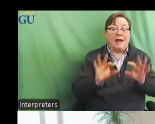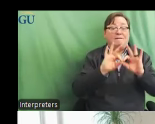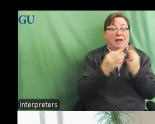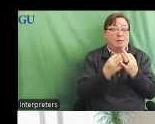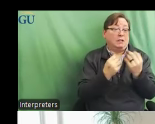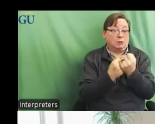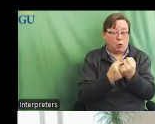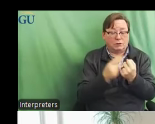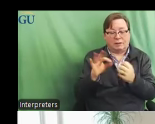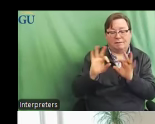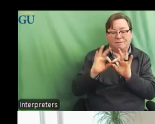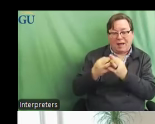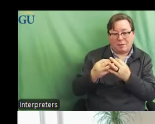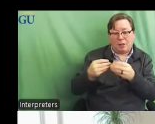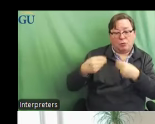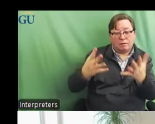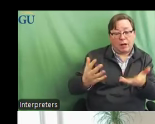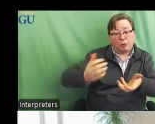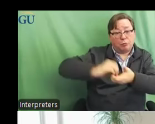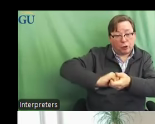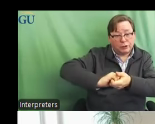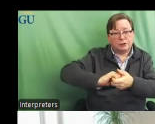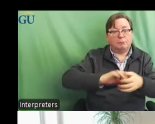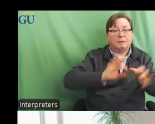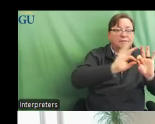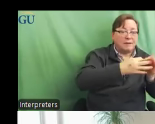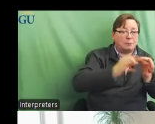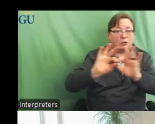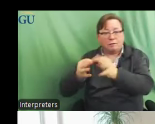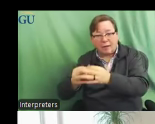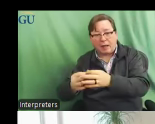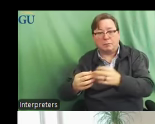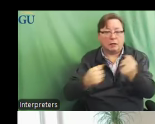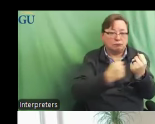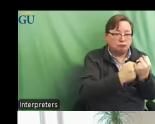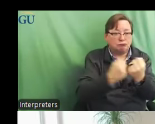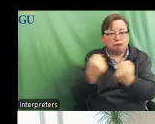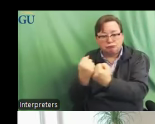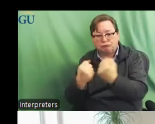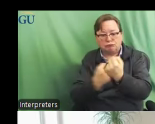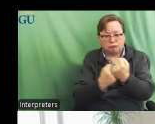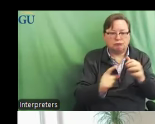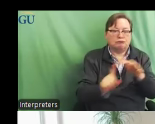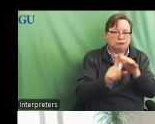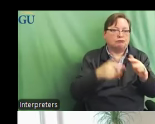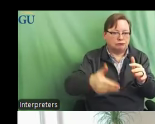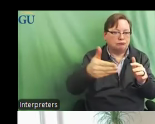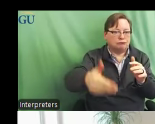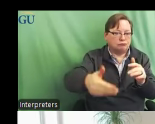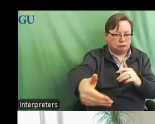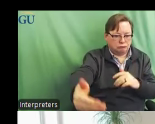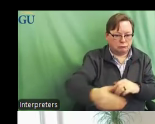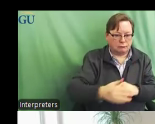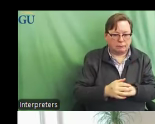partnerships, and this access to family interaction comes up over and over again that we see.